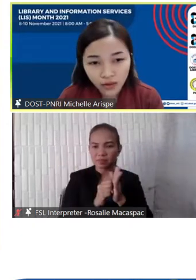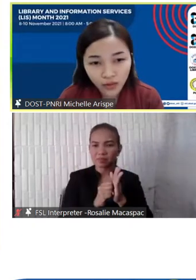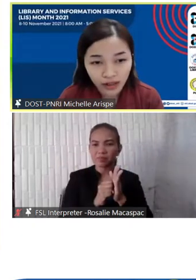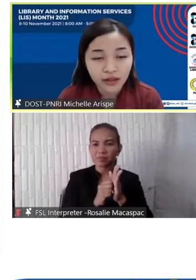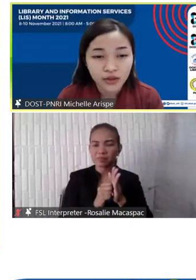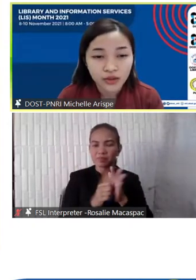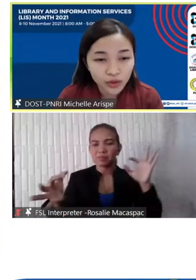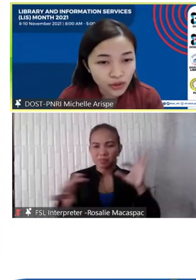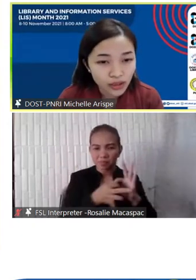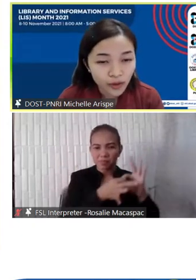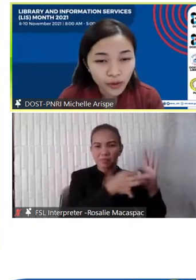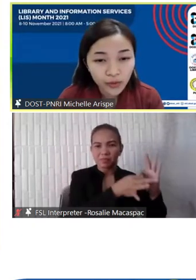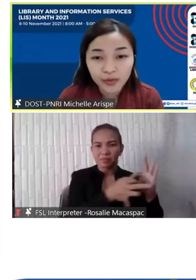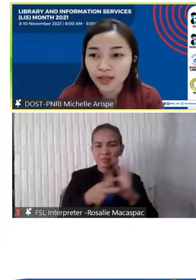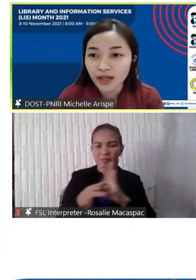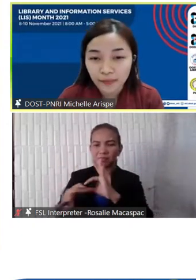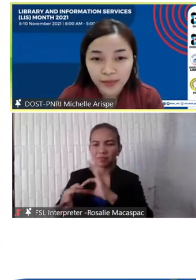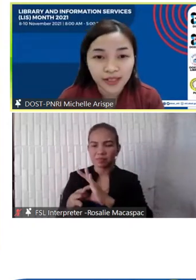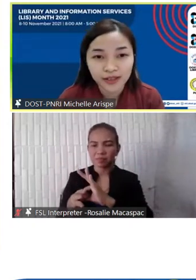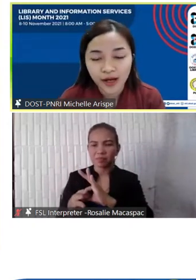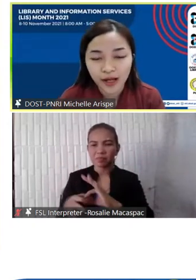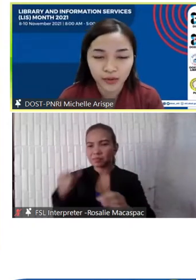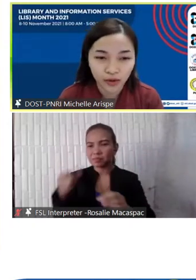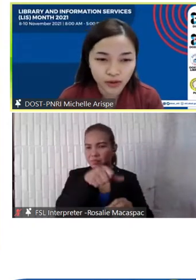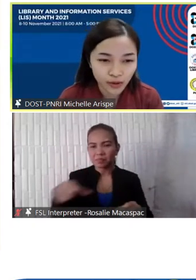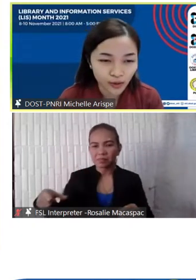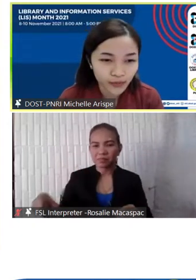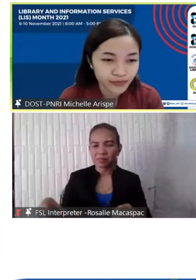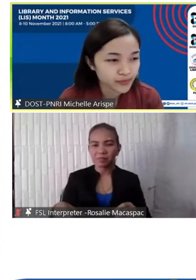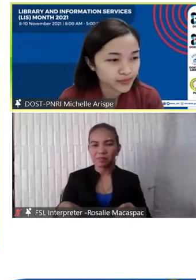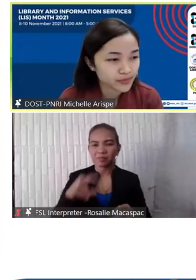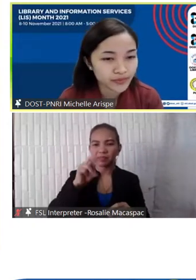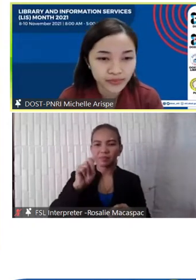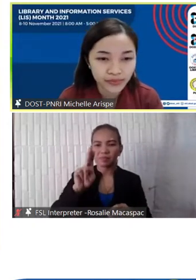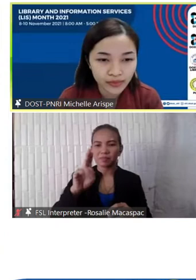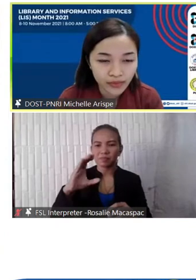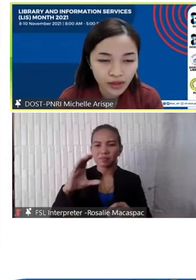related in any way to nuclear, we would be happy to help you also.